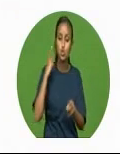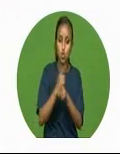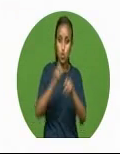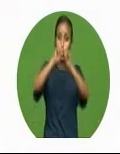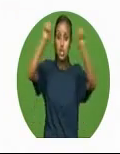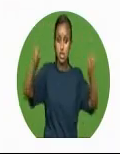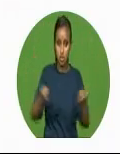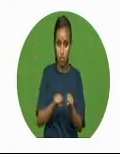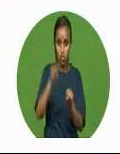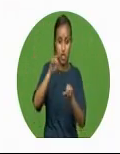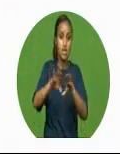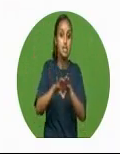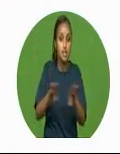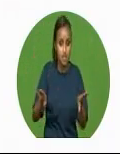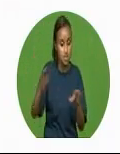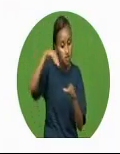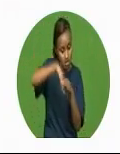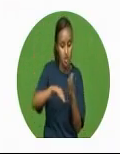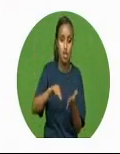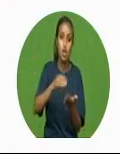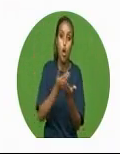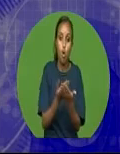of the surface on the object.